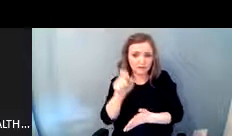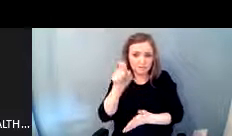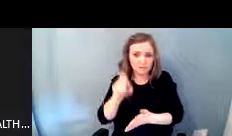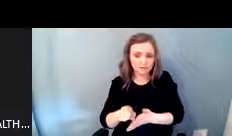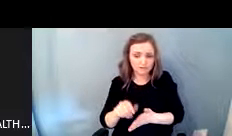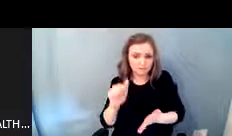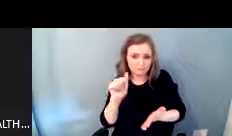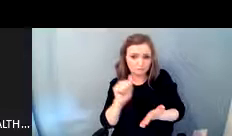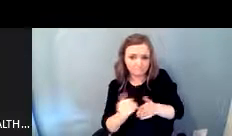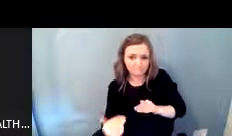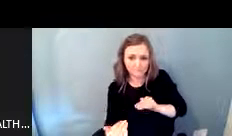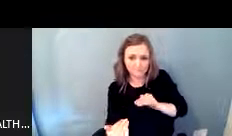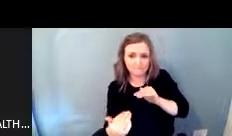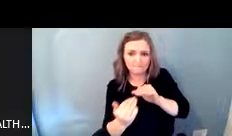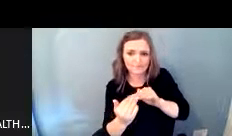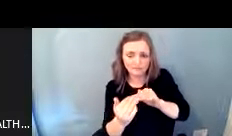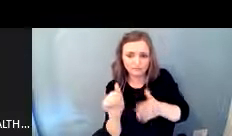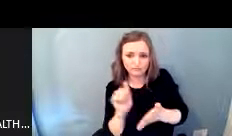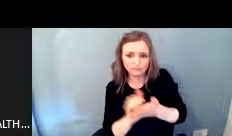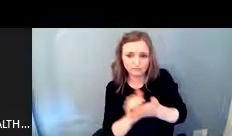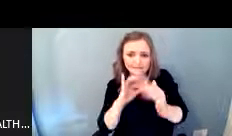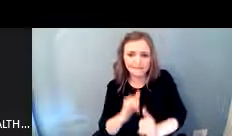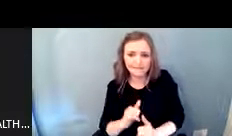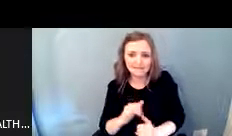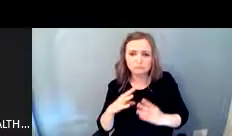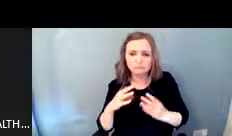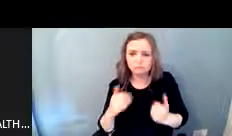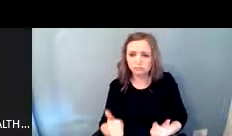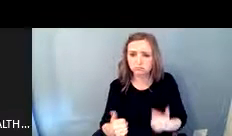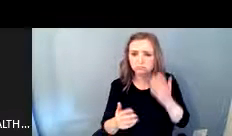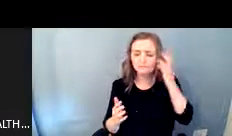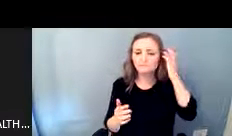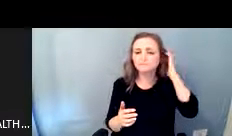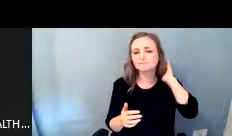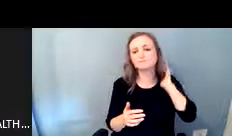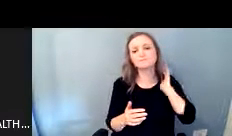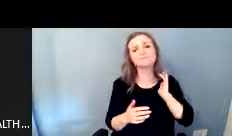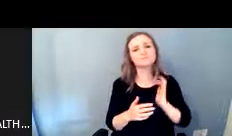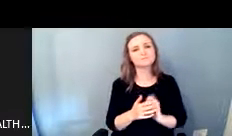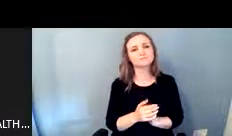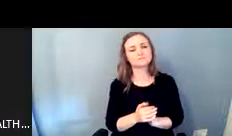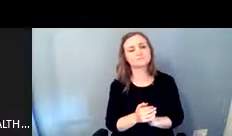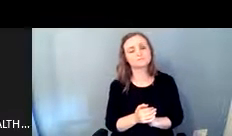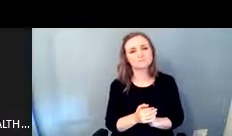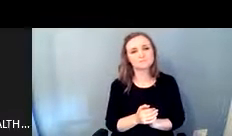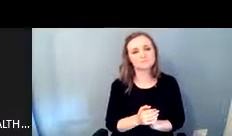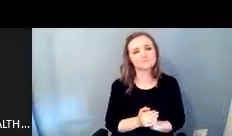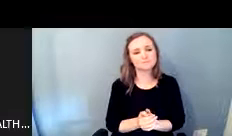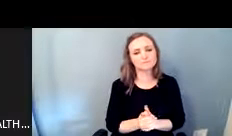tests, all of which is really good news. Can we have the next slide, please, Chloe?